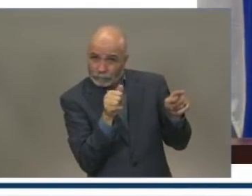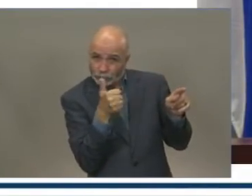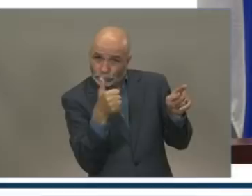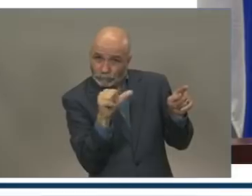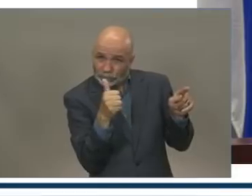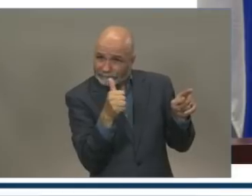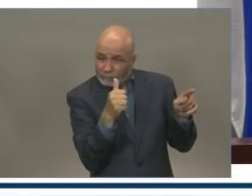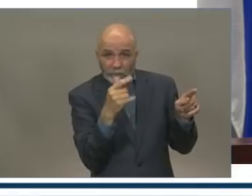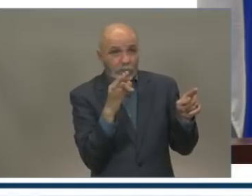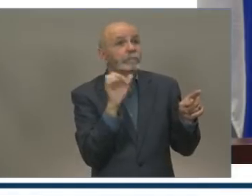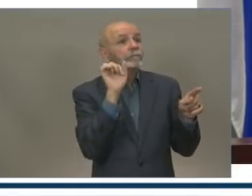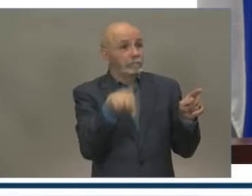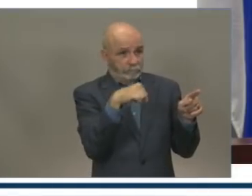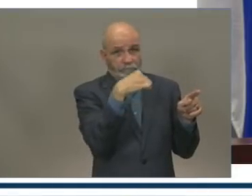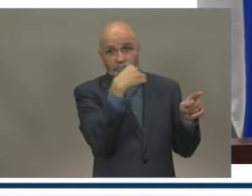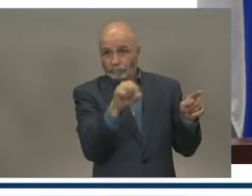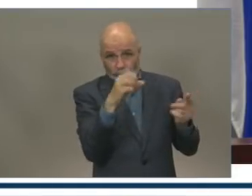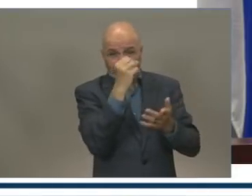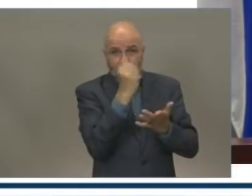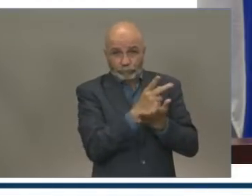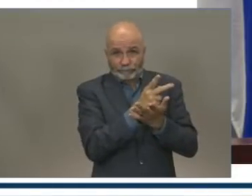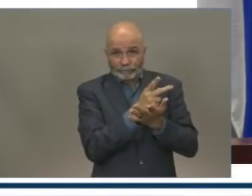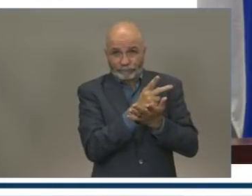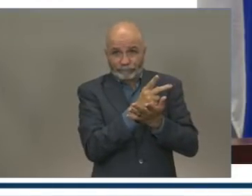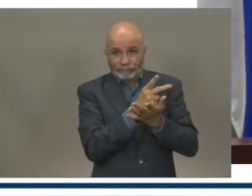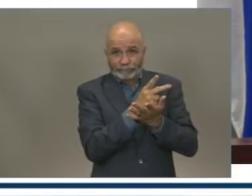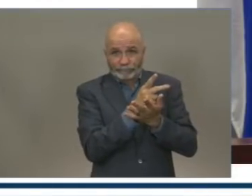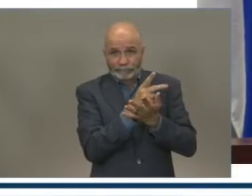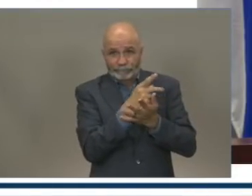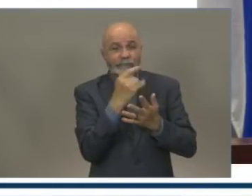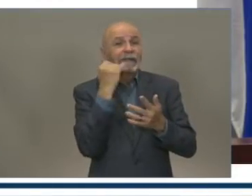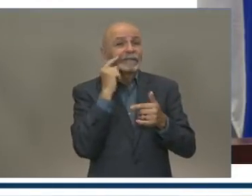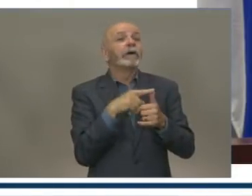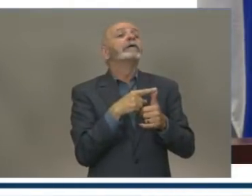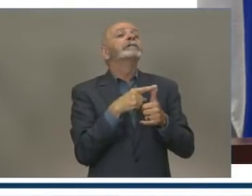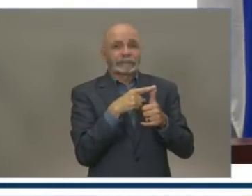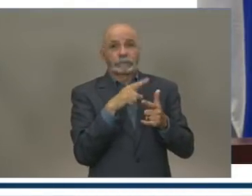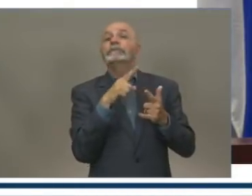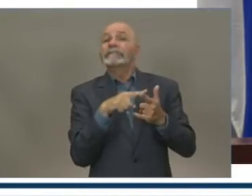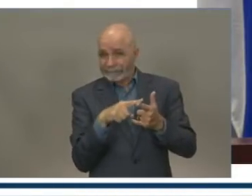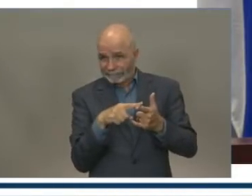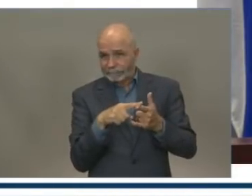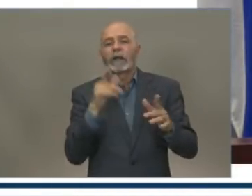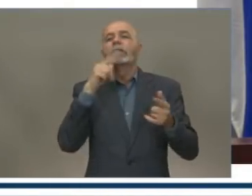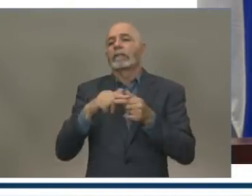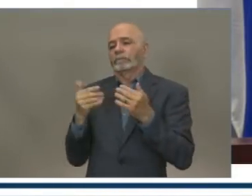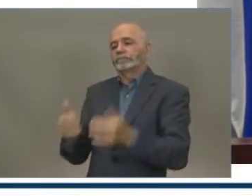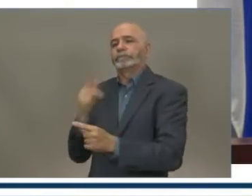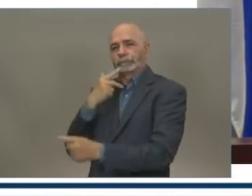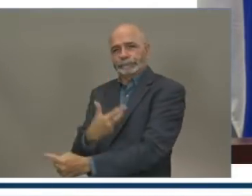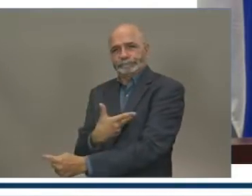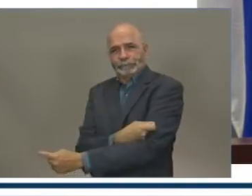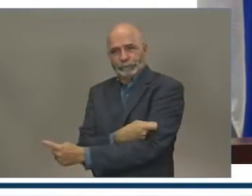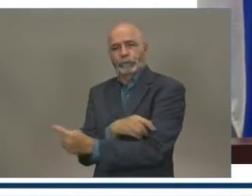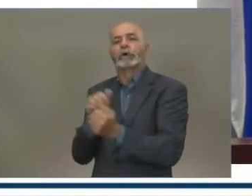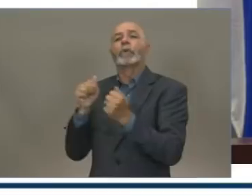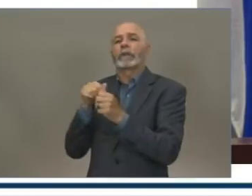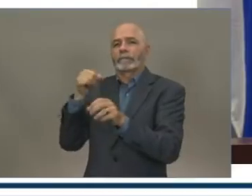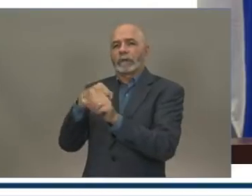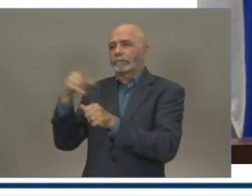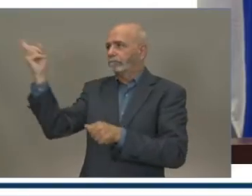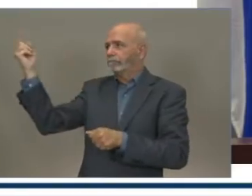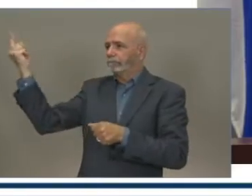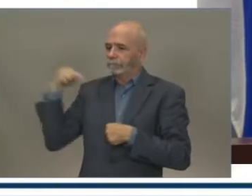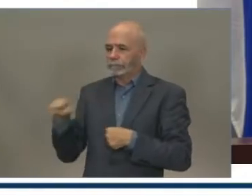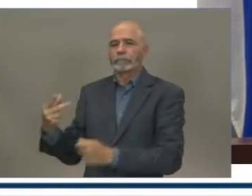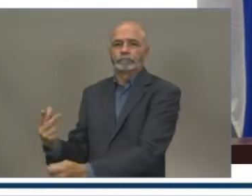steps, the vaccine team is already working in detail planning that, and our approach is going to be with pharmacies.